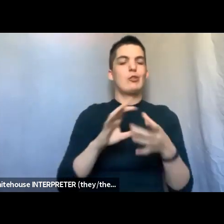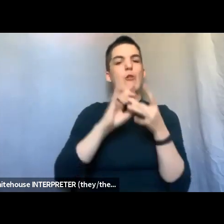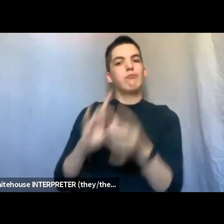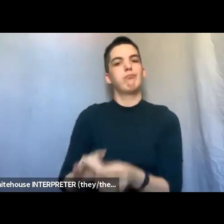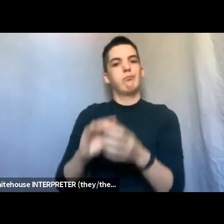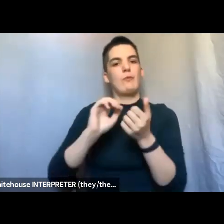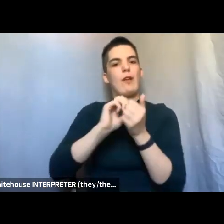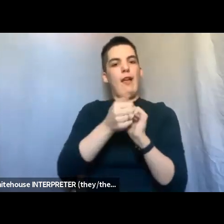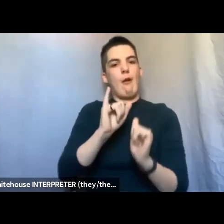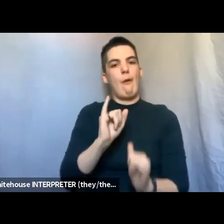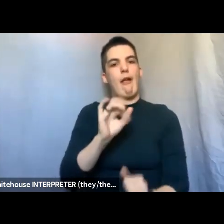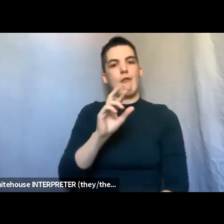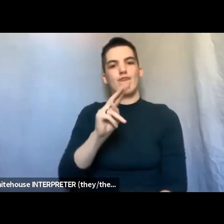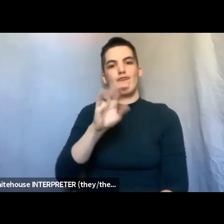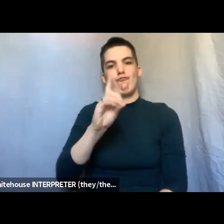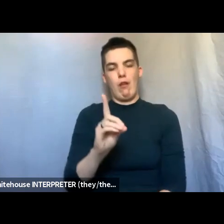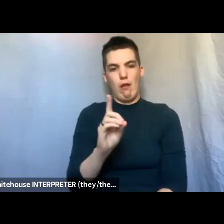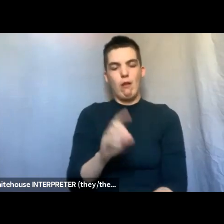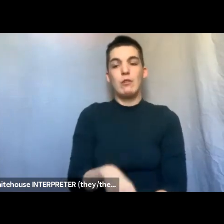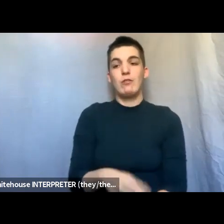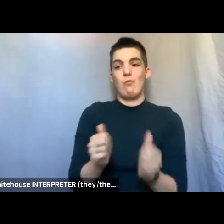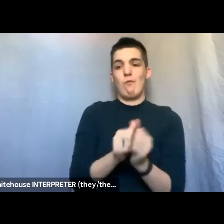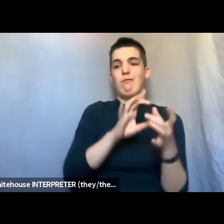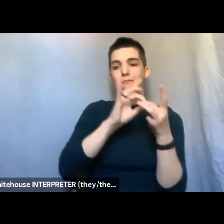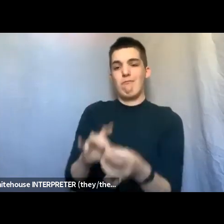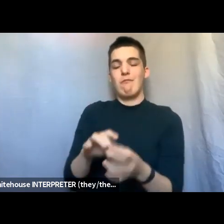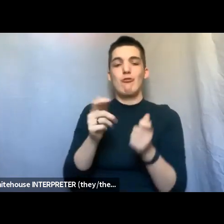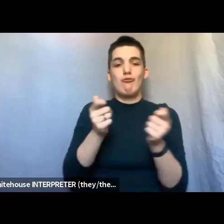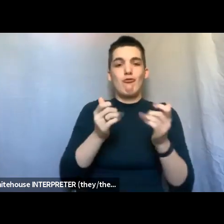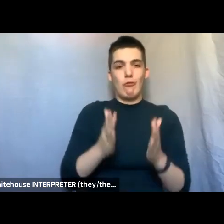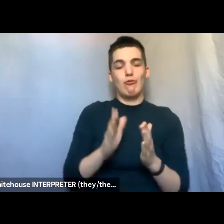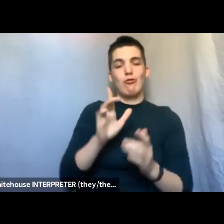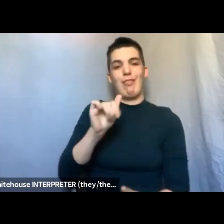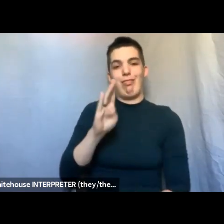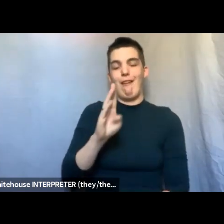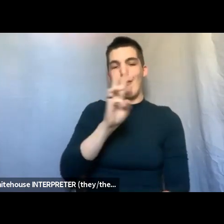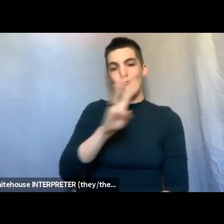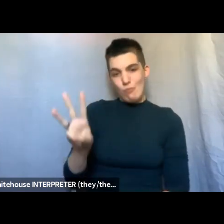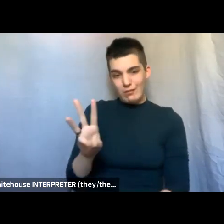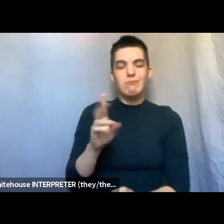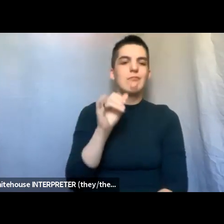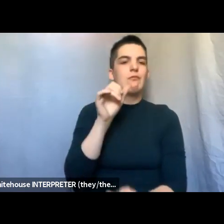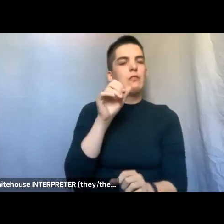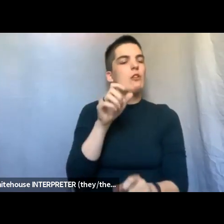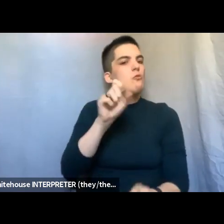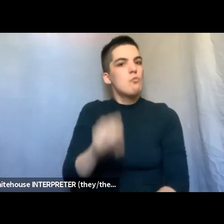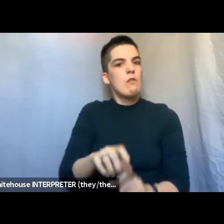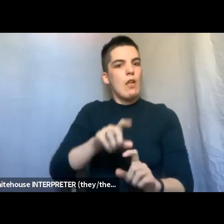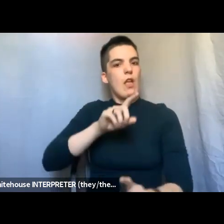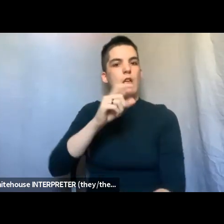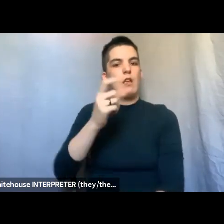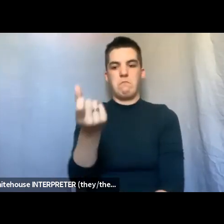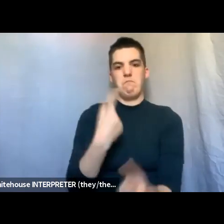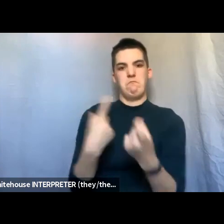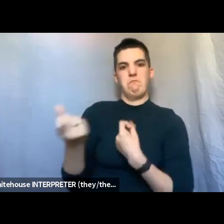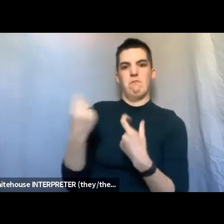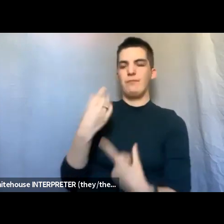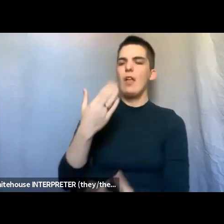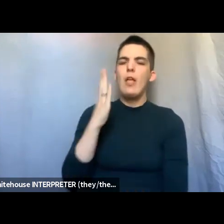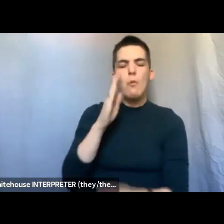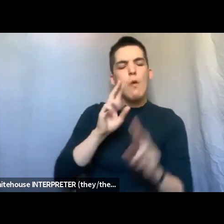their website and our website, Directors Lab West. And you can ask questions during the time and those will be fed to me.